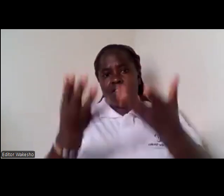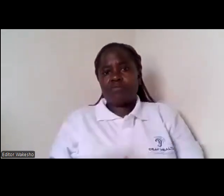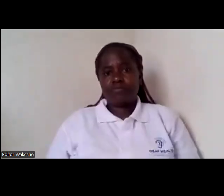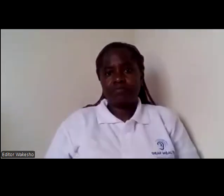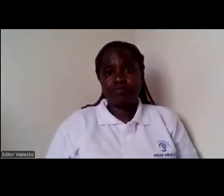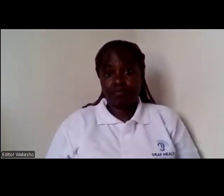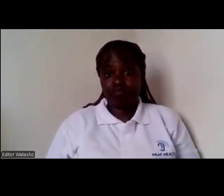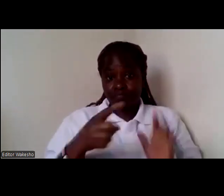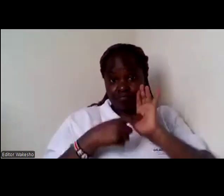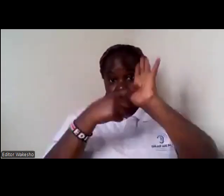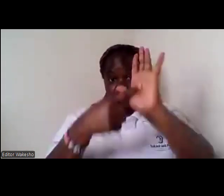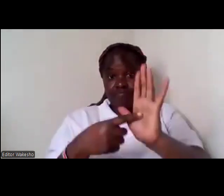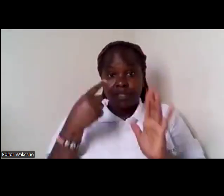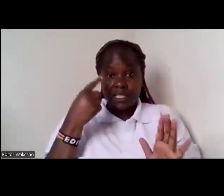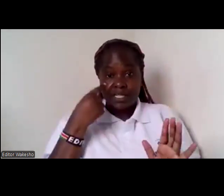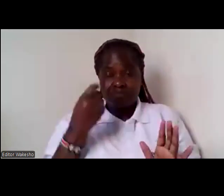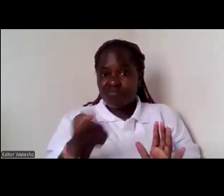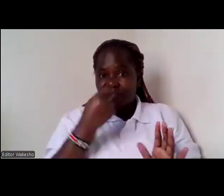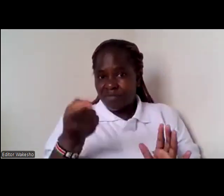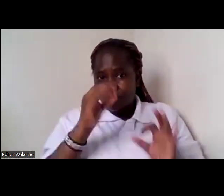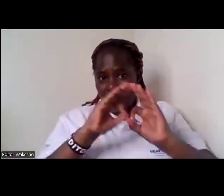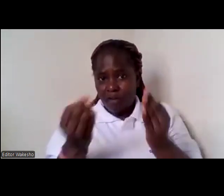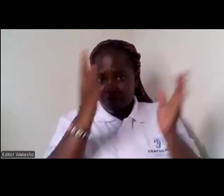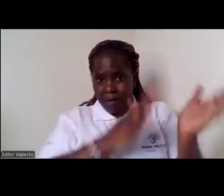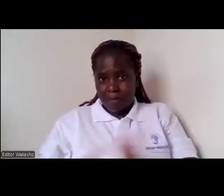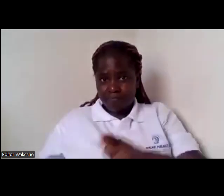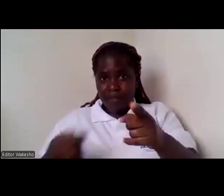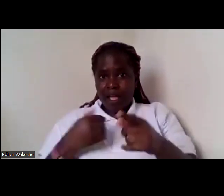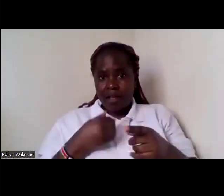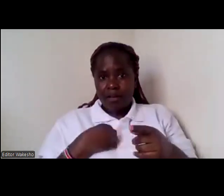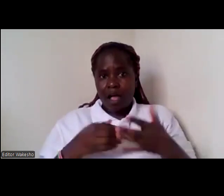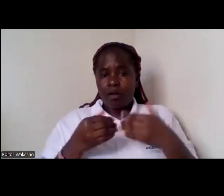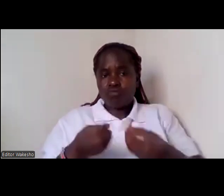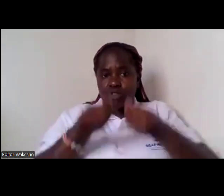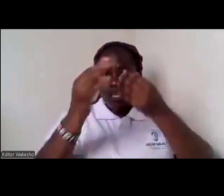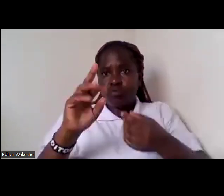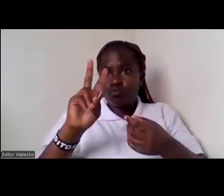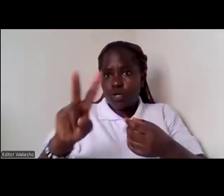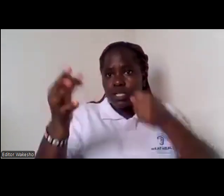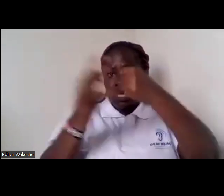So this is an example of how pills look like. Normally you get 28 tablets.